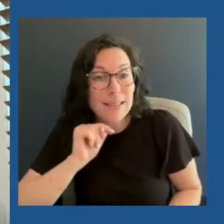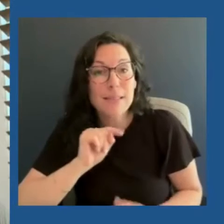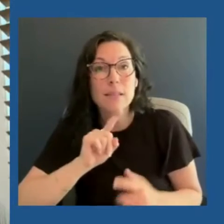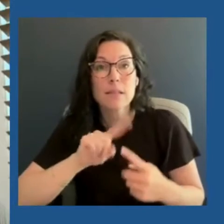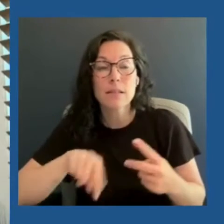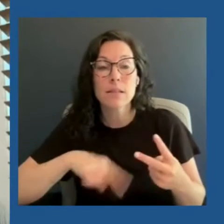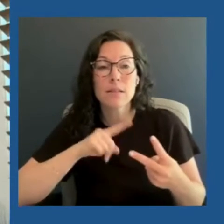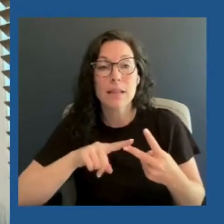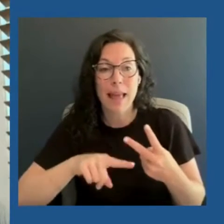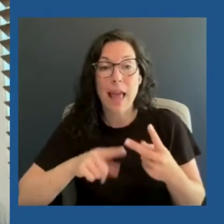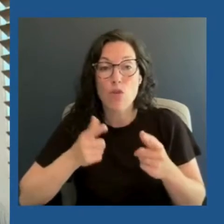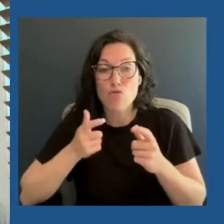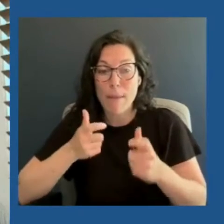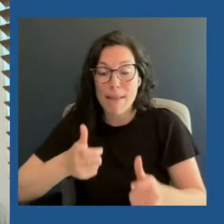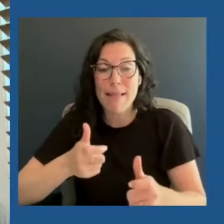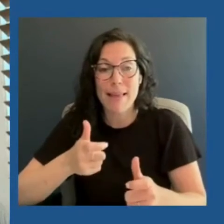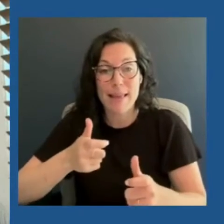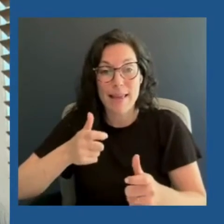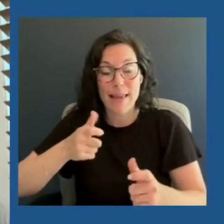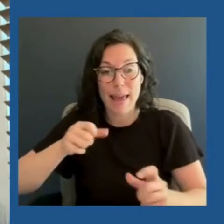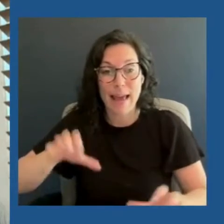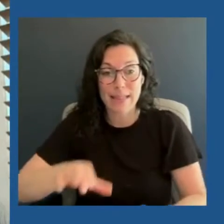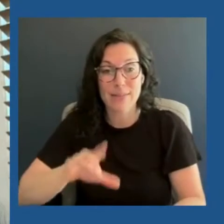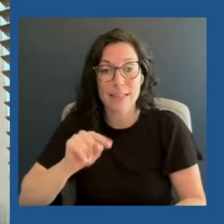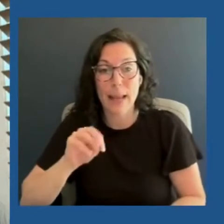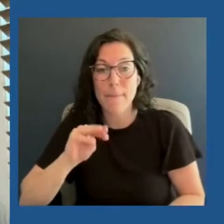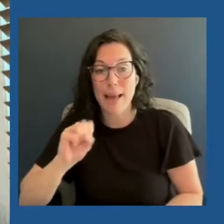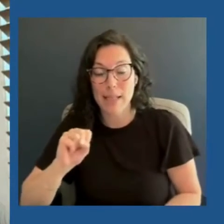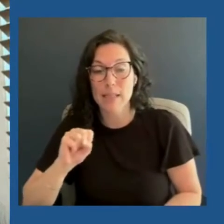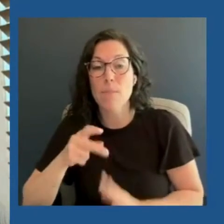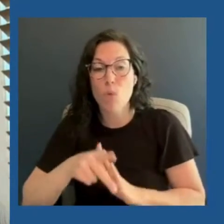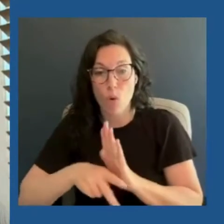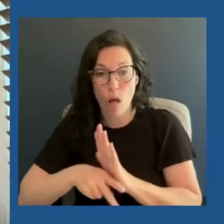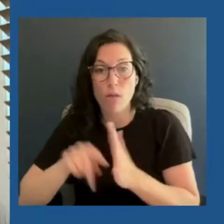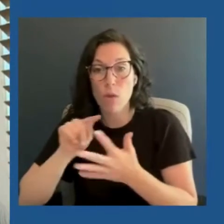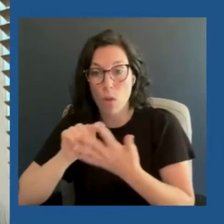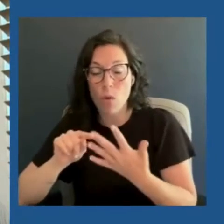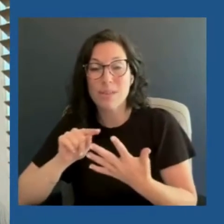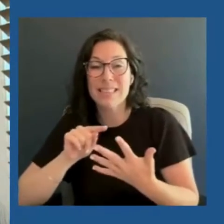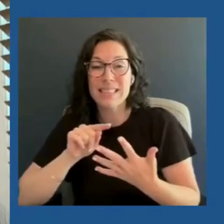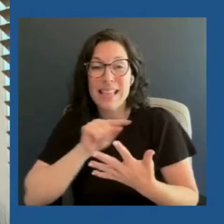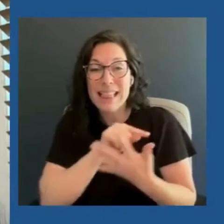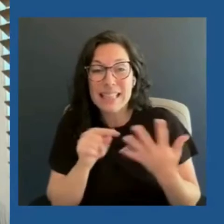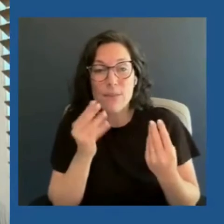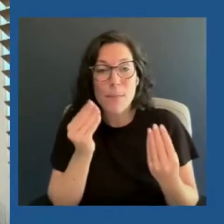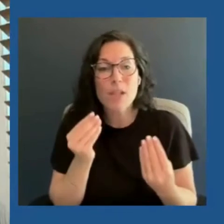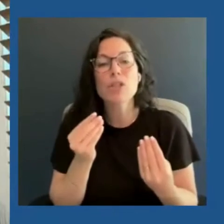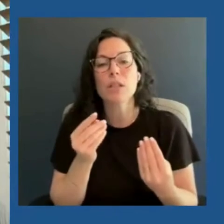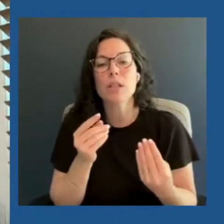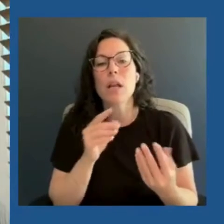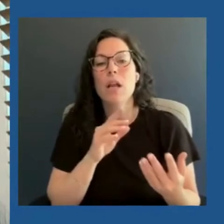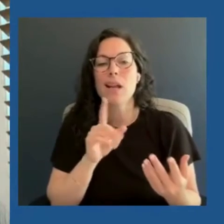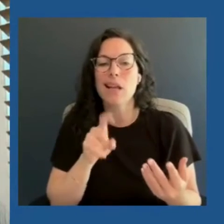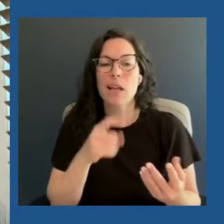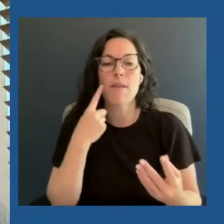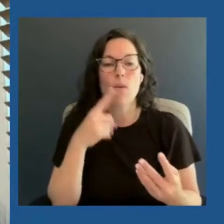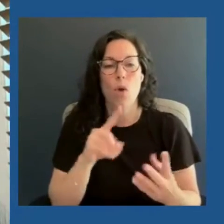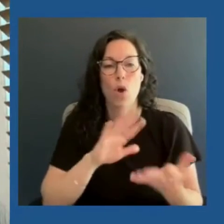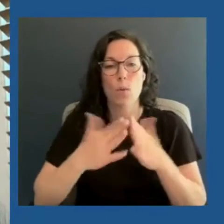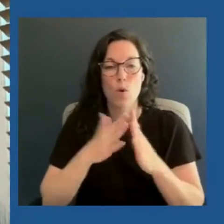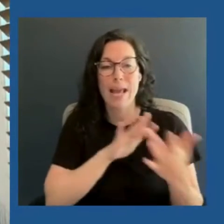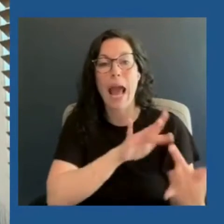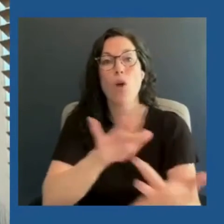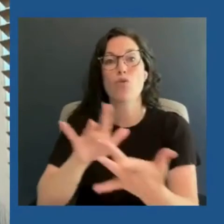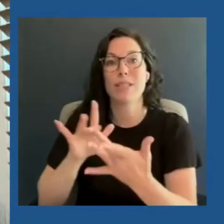acting accelerated TMS protocols. And so events like this and other community outreach events are designed to